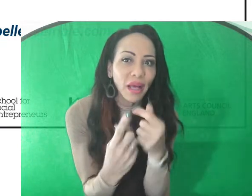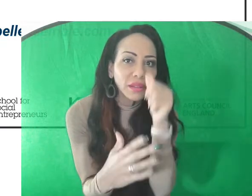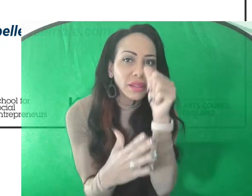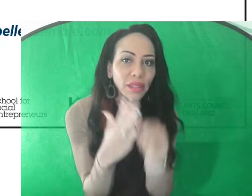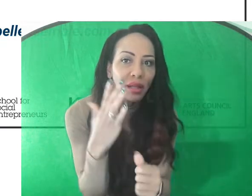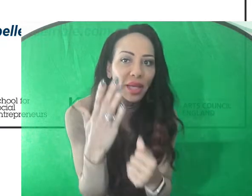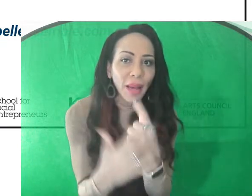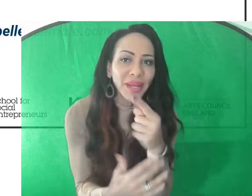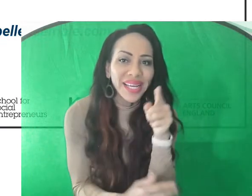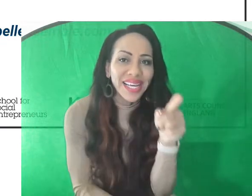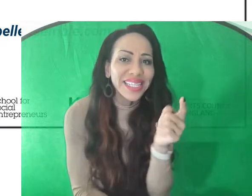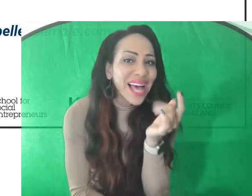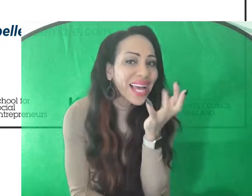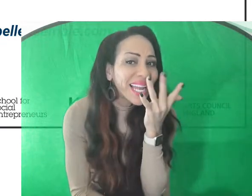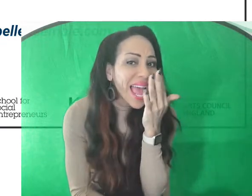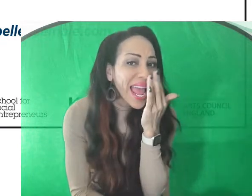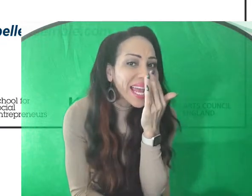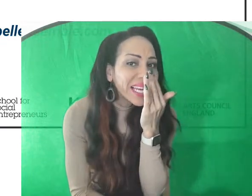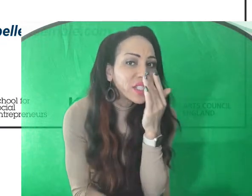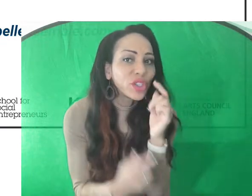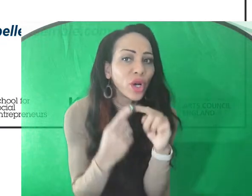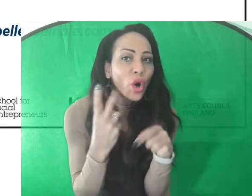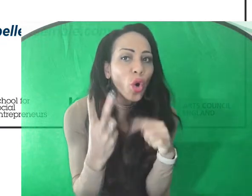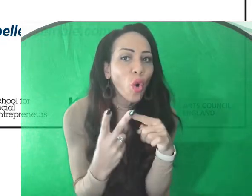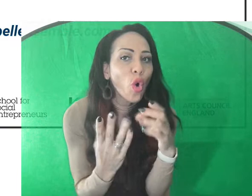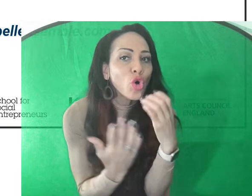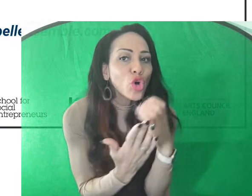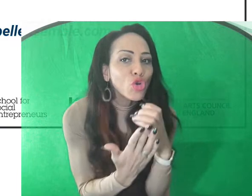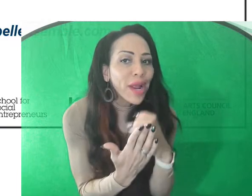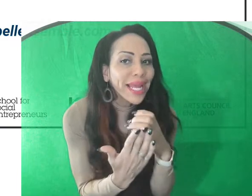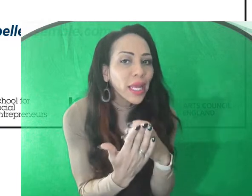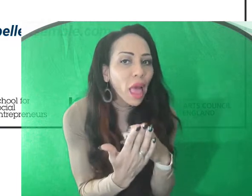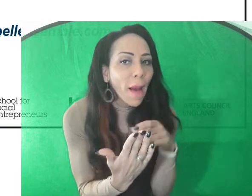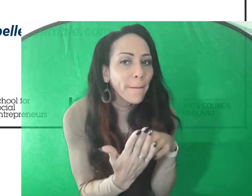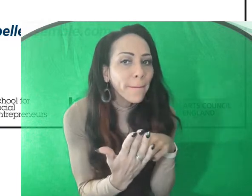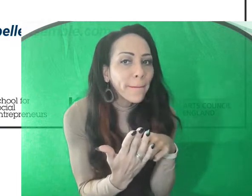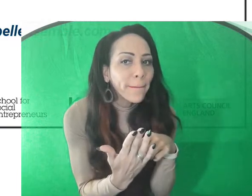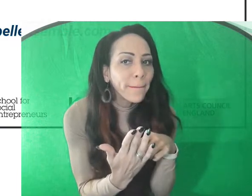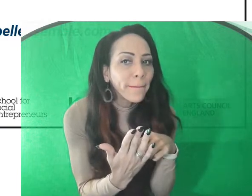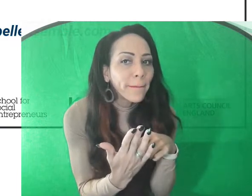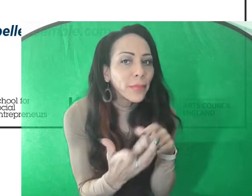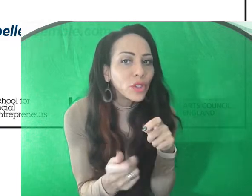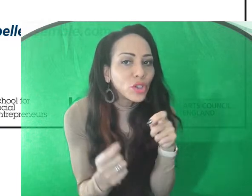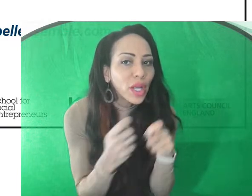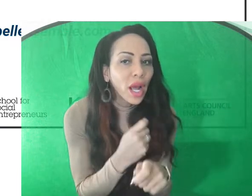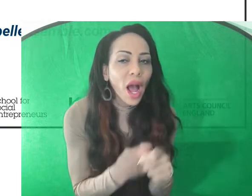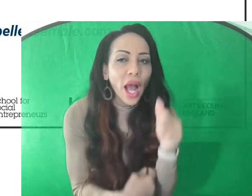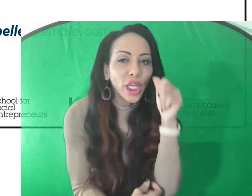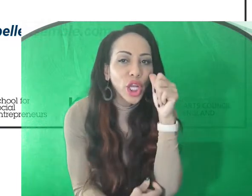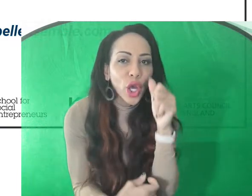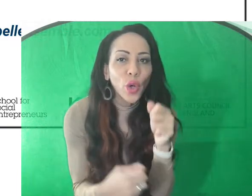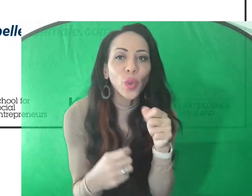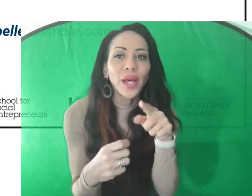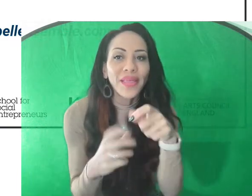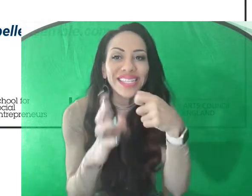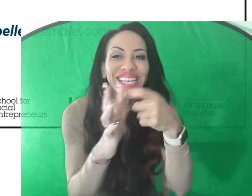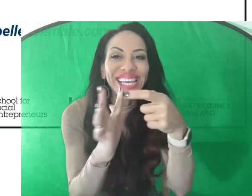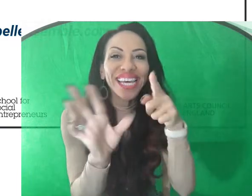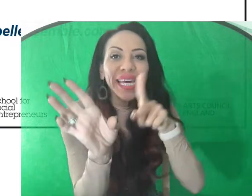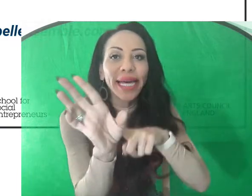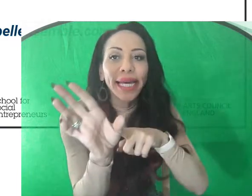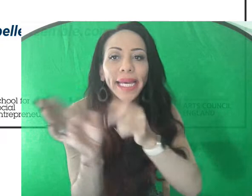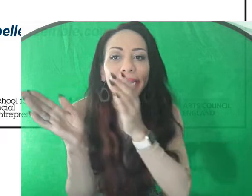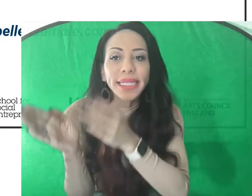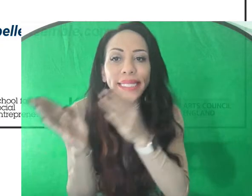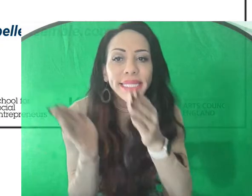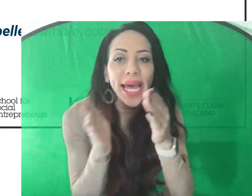or are there things in the curriculum that changes? Because they move key stages between 7 and 8. Yeah, that's really interesting.